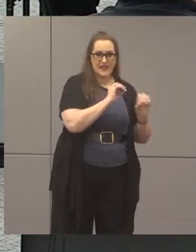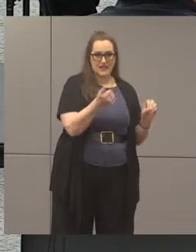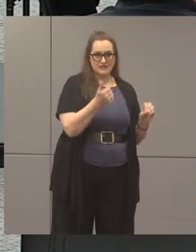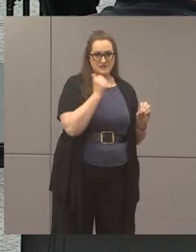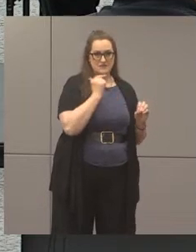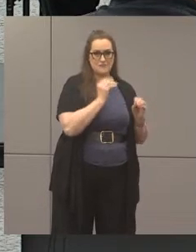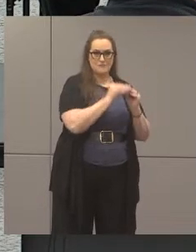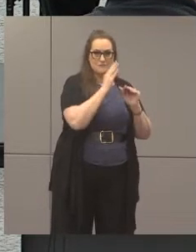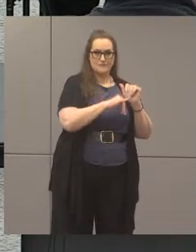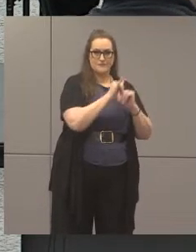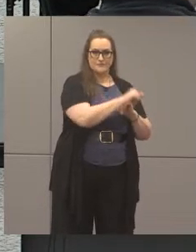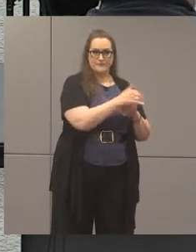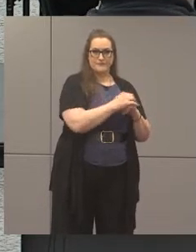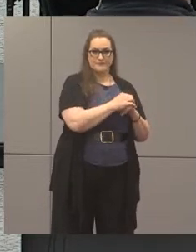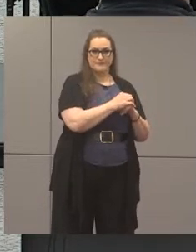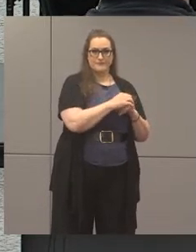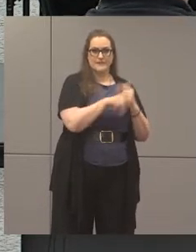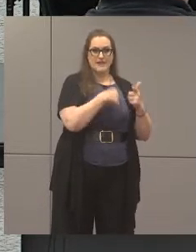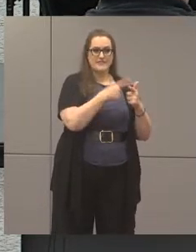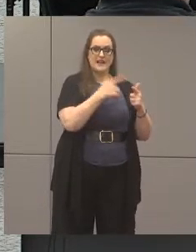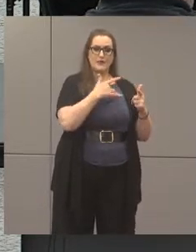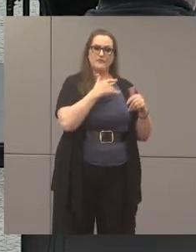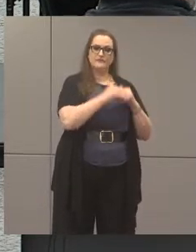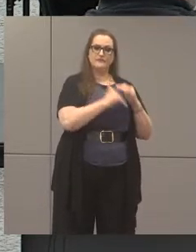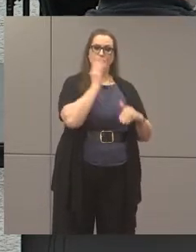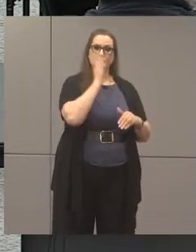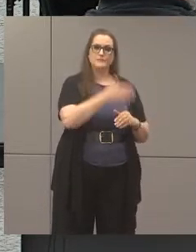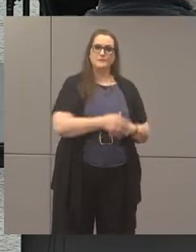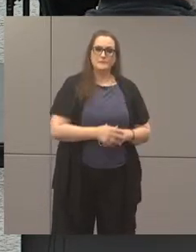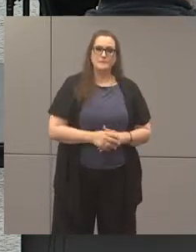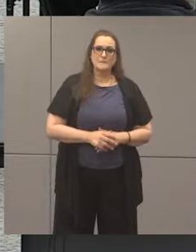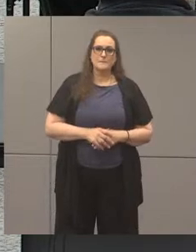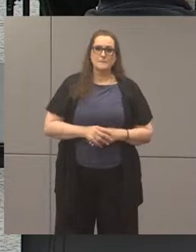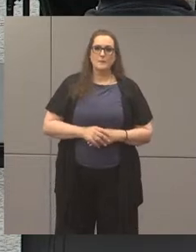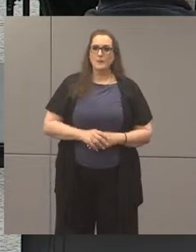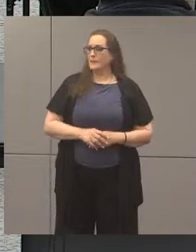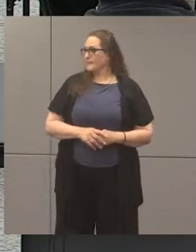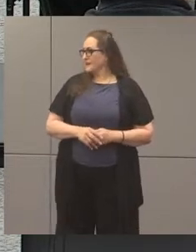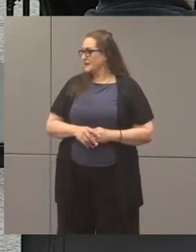that, and then I would feel comfortable.